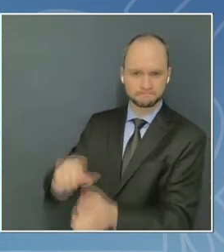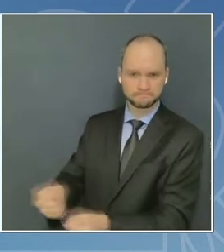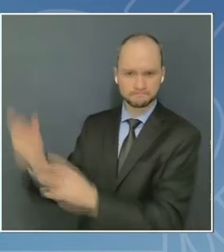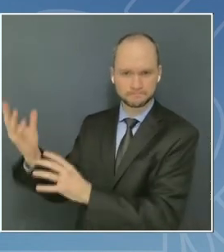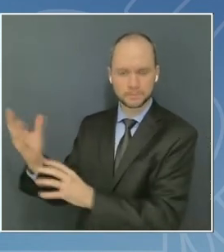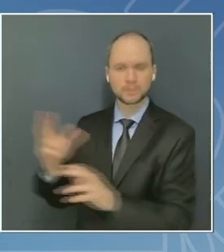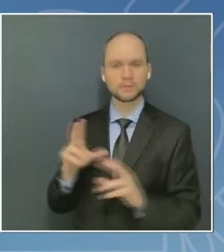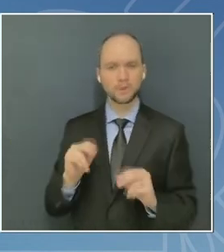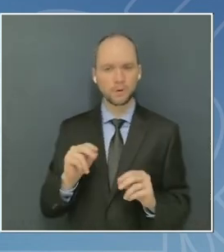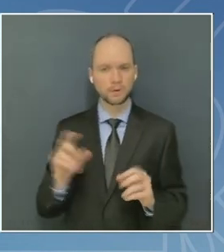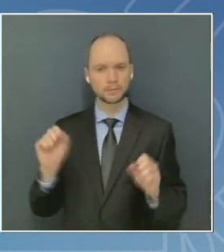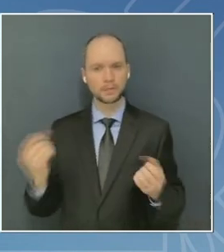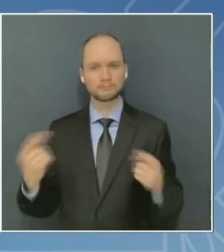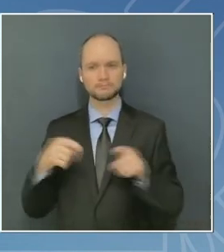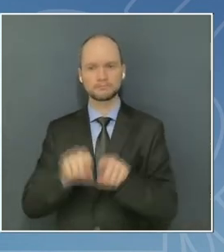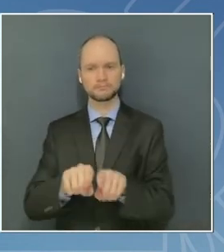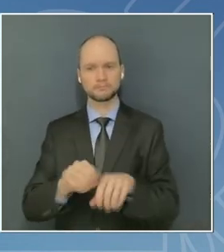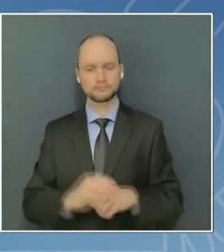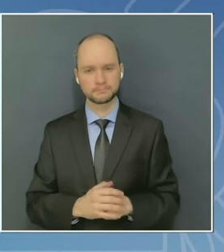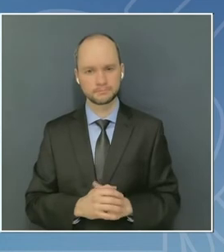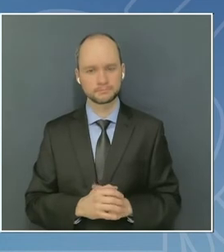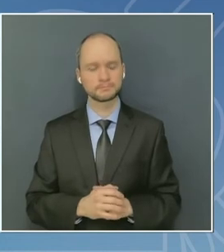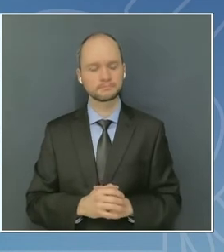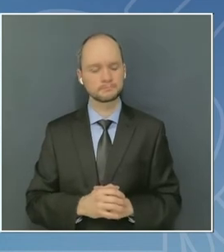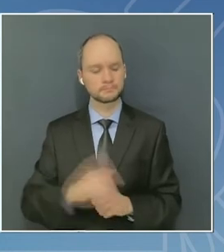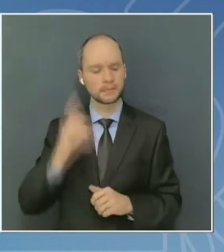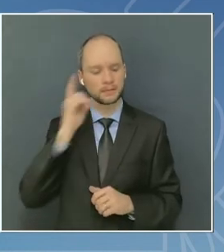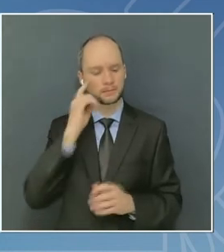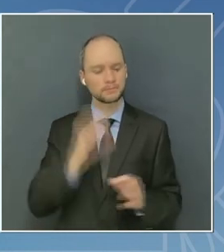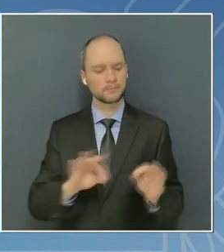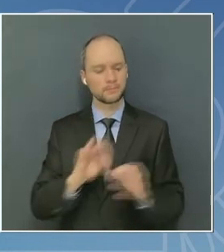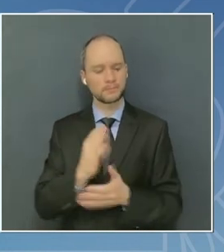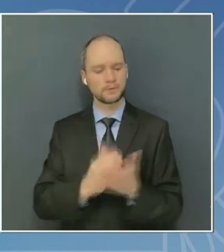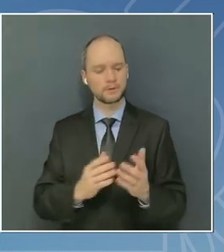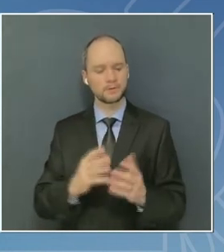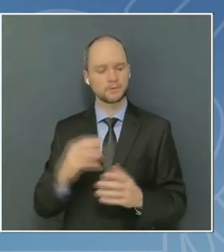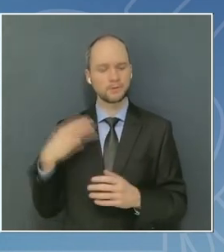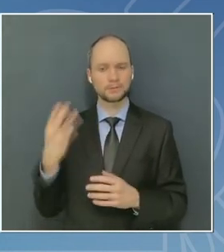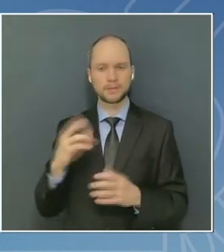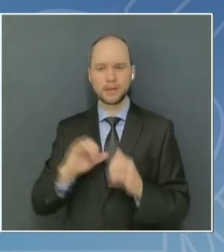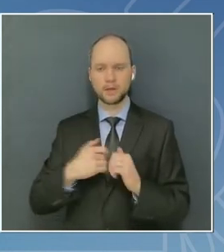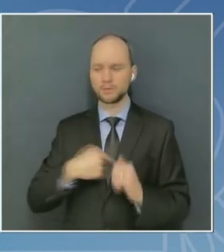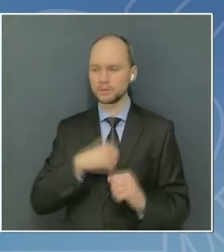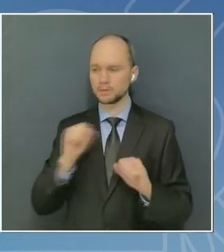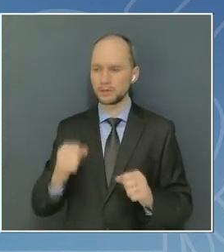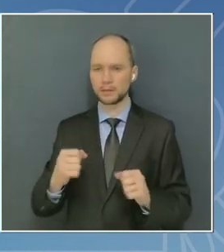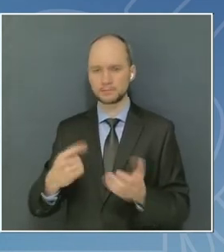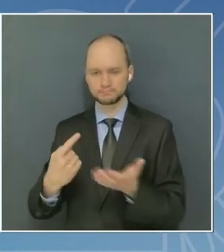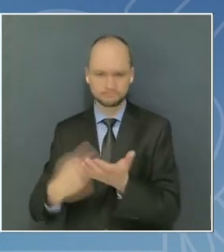Washington is what it's about, how to come to a consensus